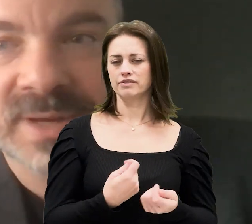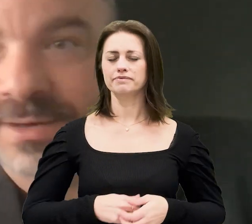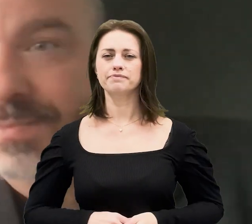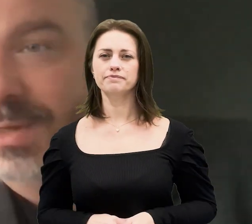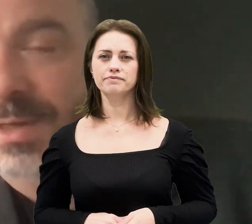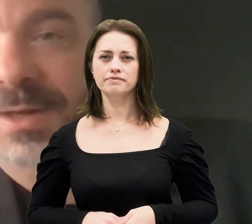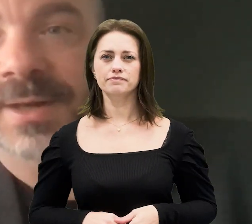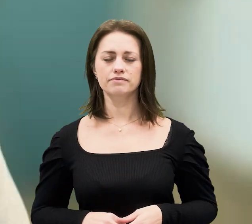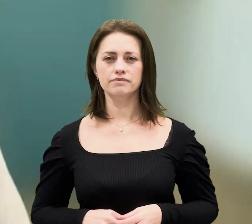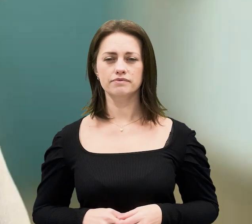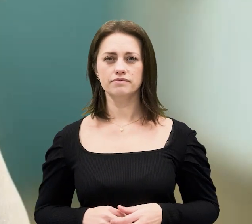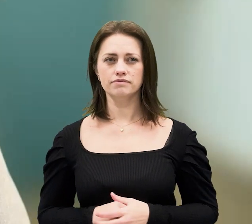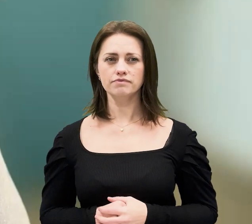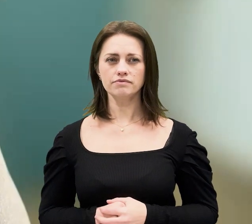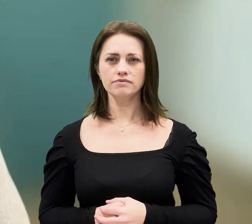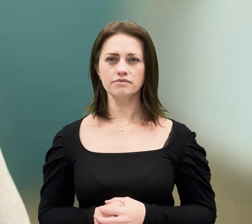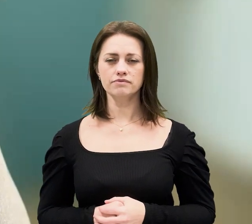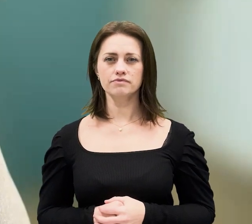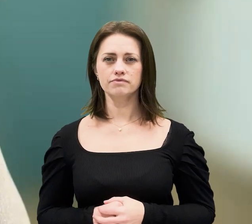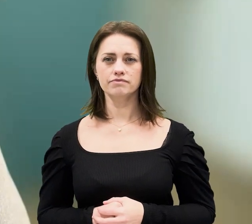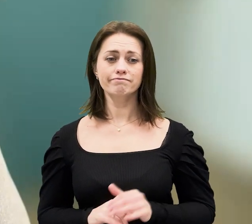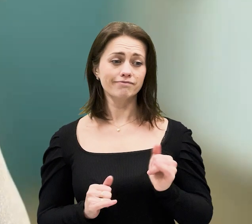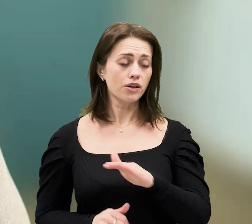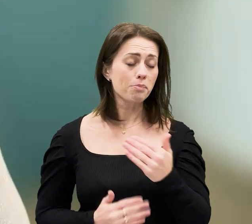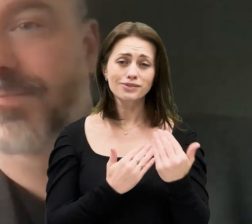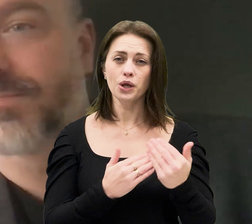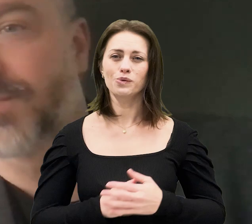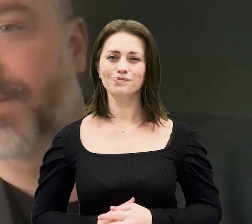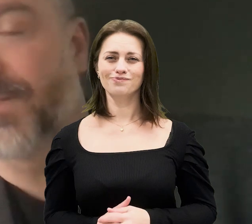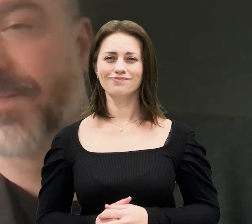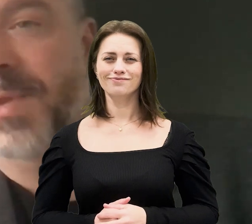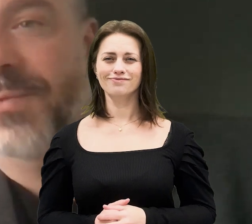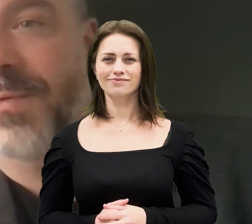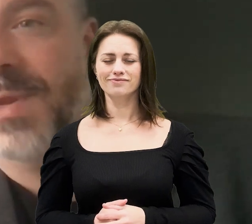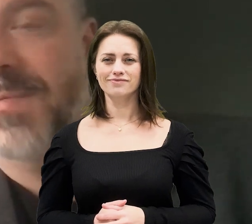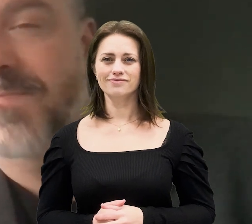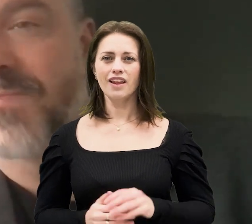things better. Yeah. Thank you very much. So